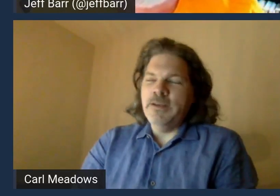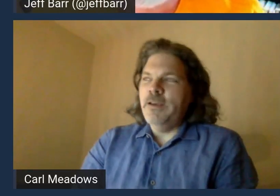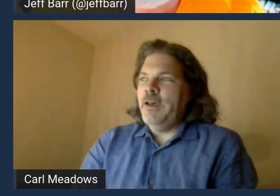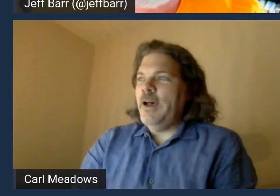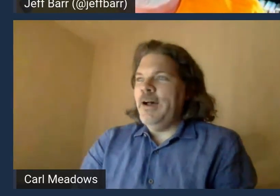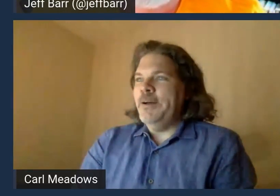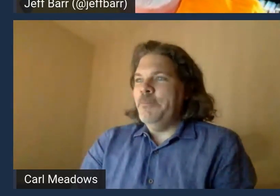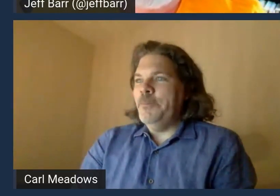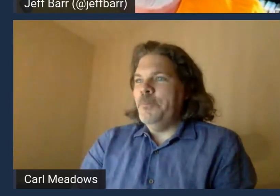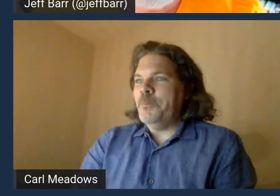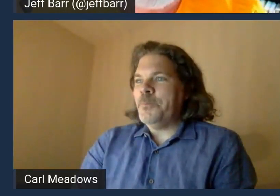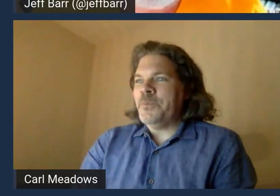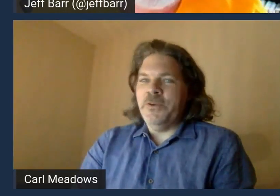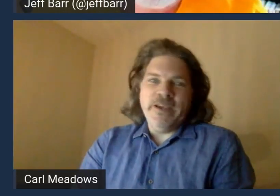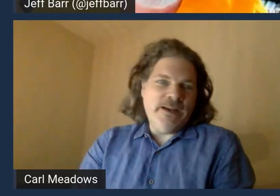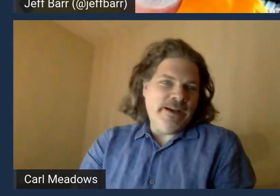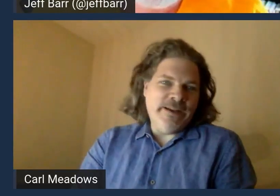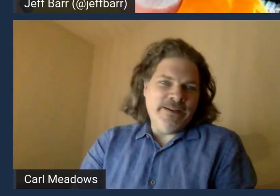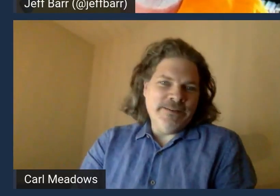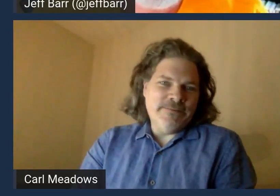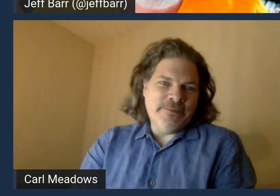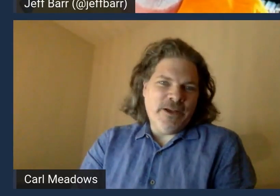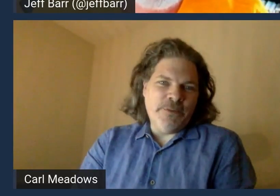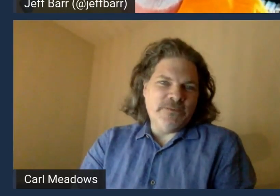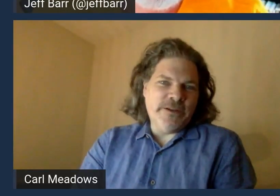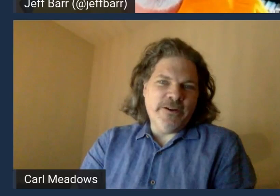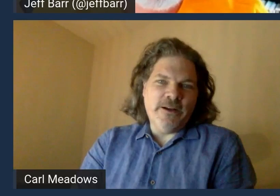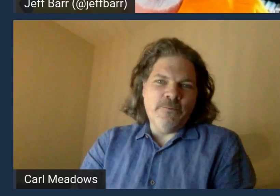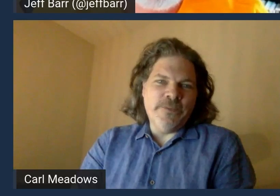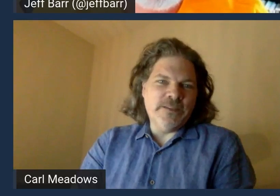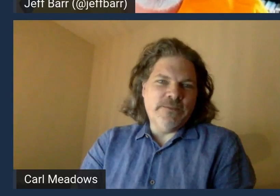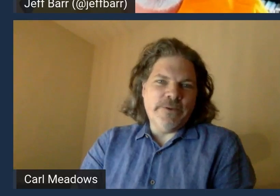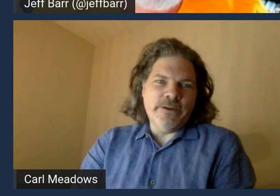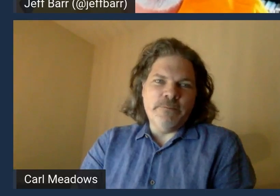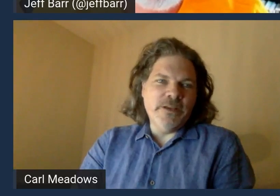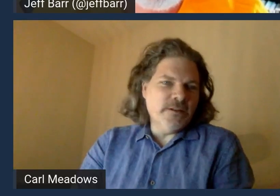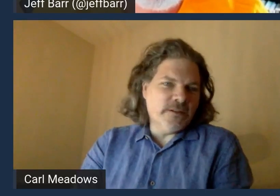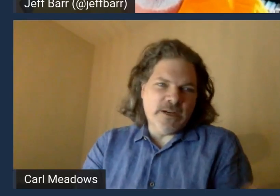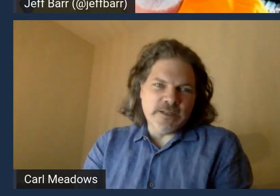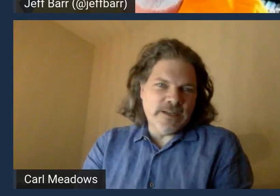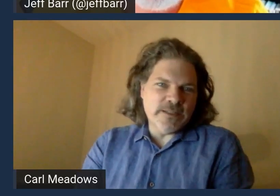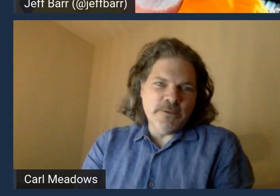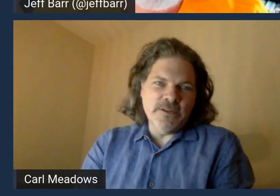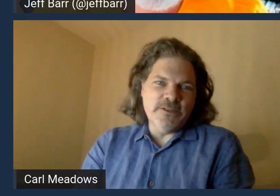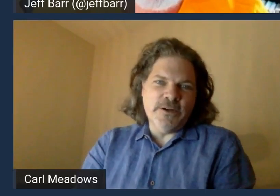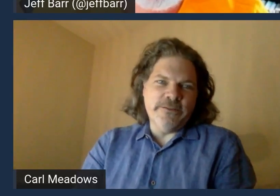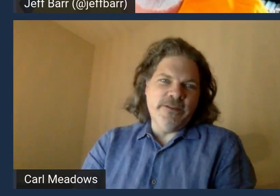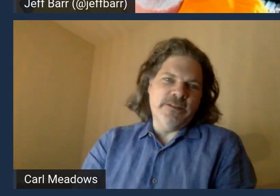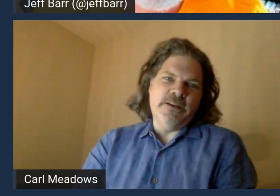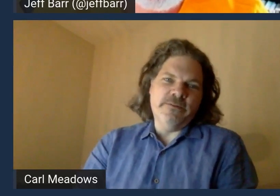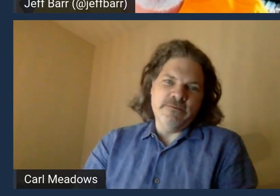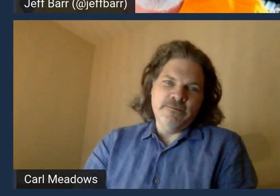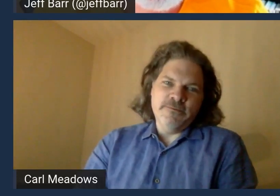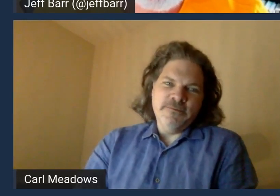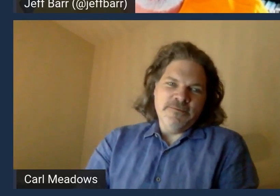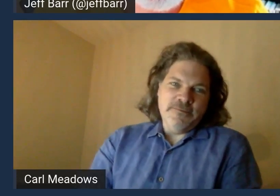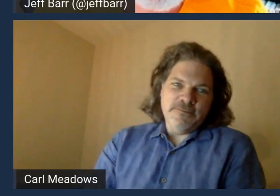business. So yeah, I help us figure out the stuff we want to build, talk to customers, do all the fun